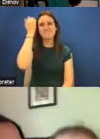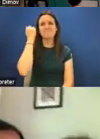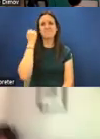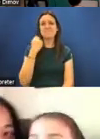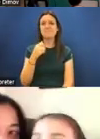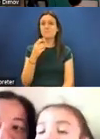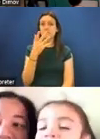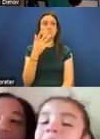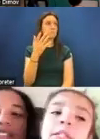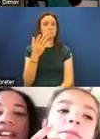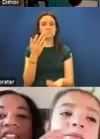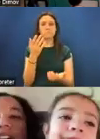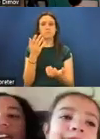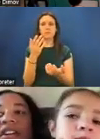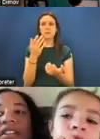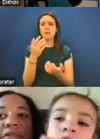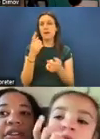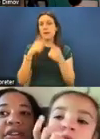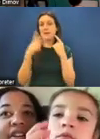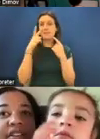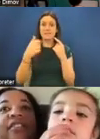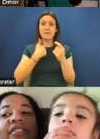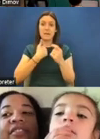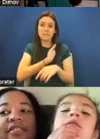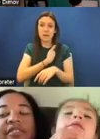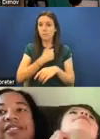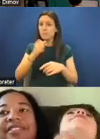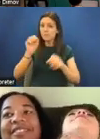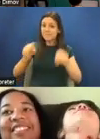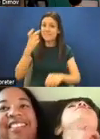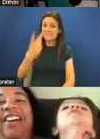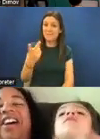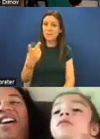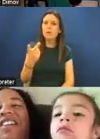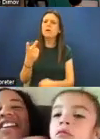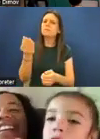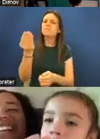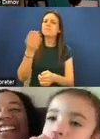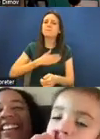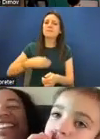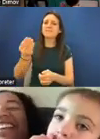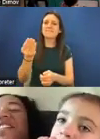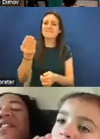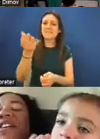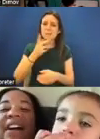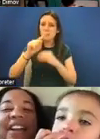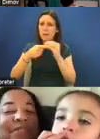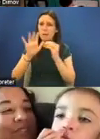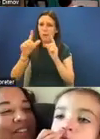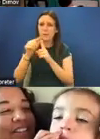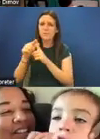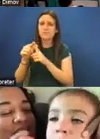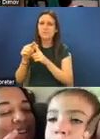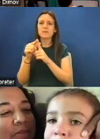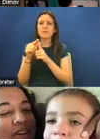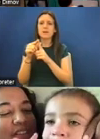Are we here? I can't see us, so I have no idea if we're here. You're here. We can see you. Can you tell? Well, mine was